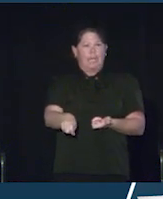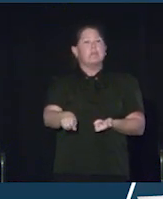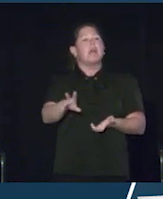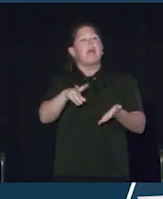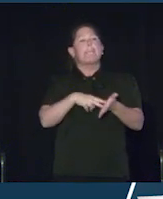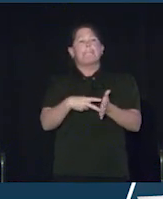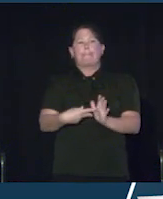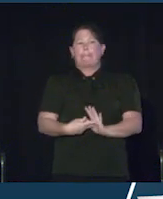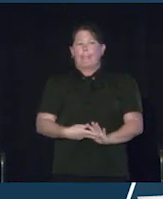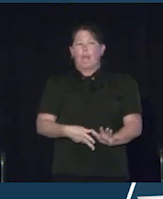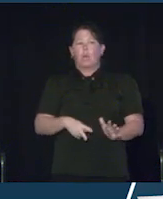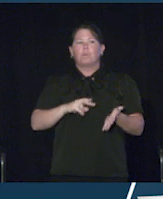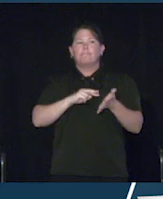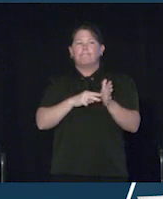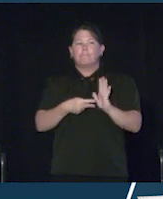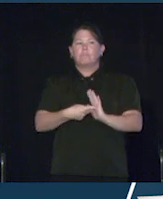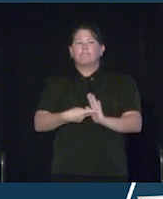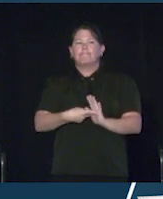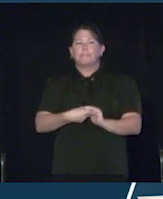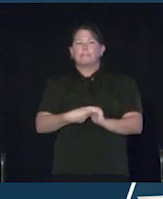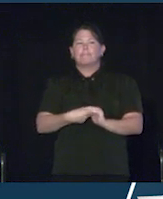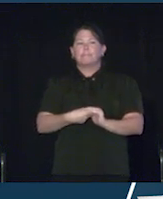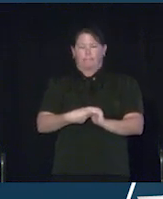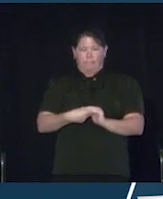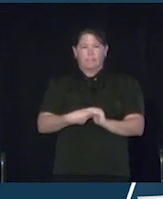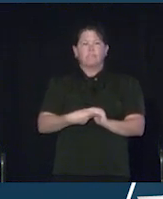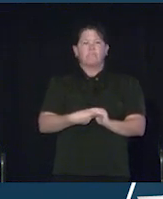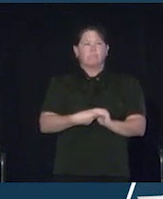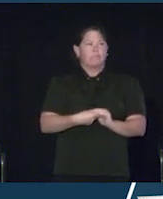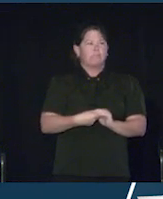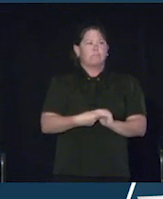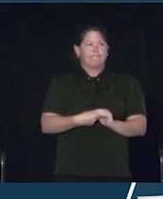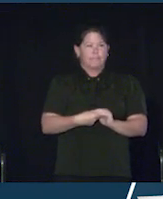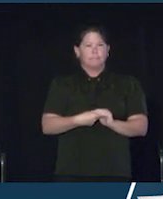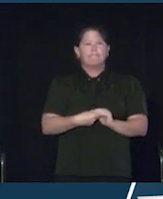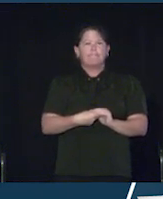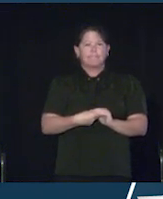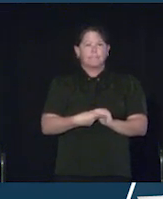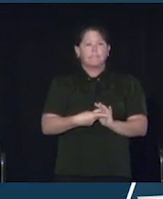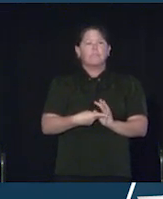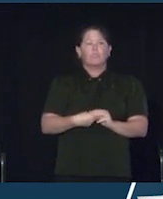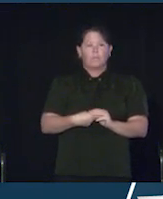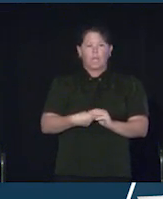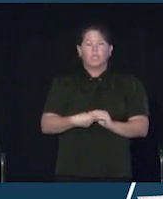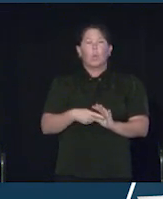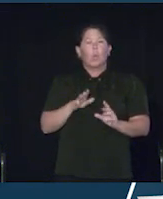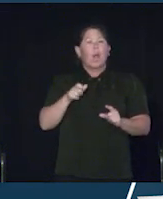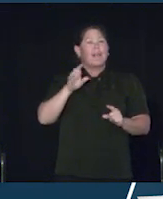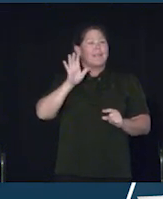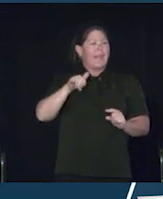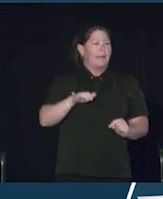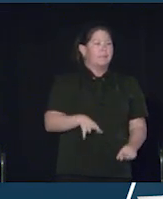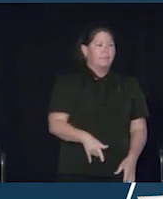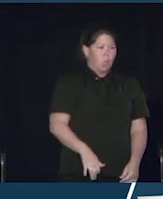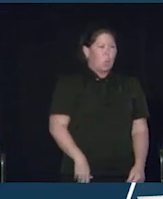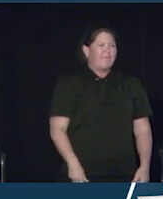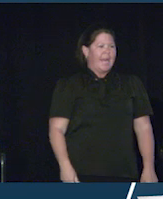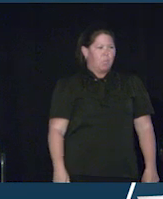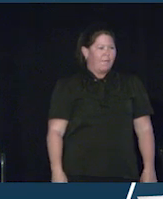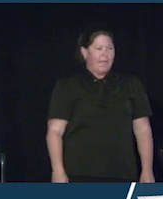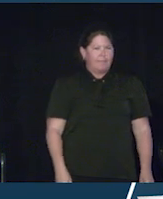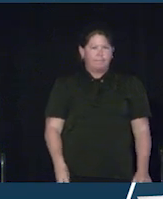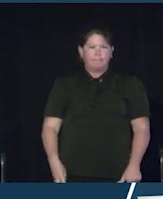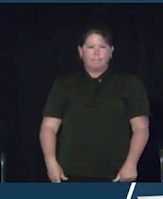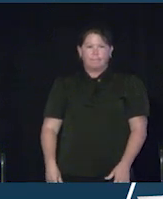All the how do you call that? The HCBS handbook has a definition for all